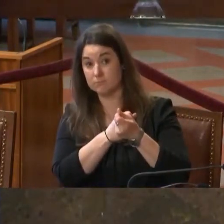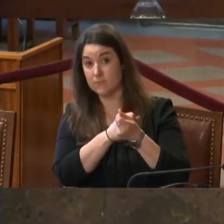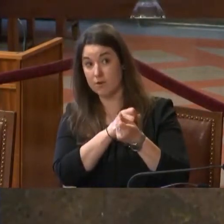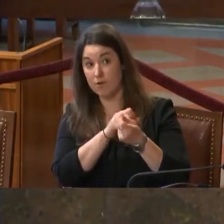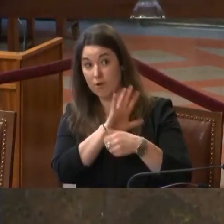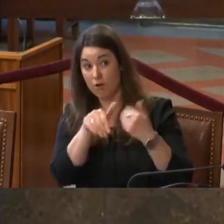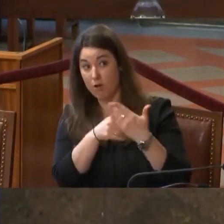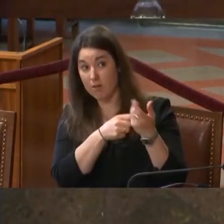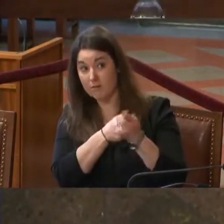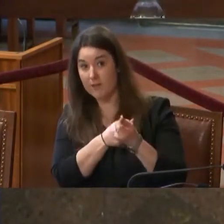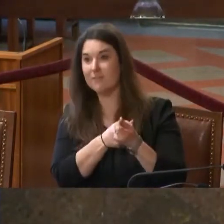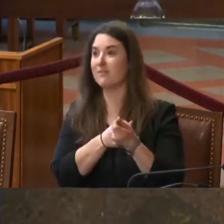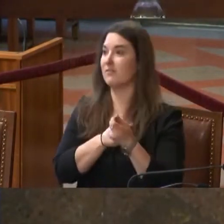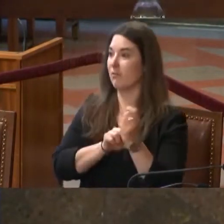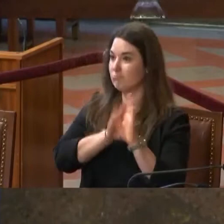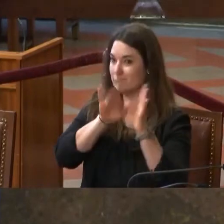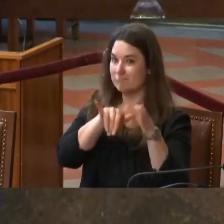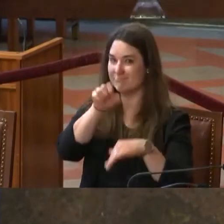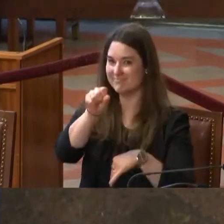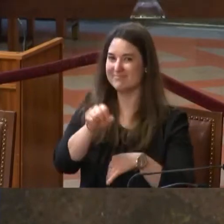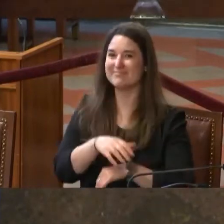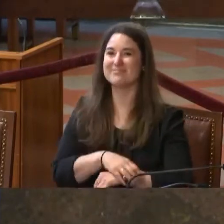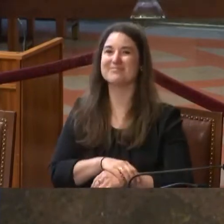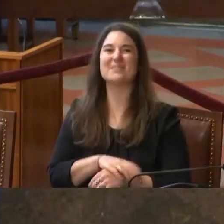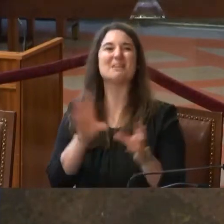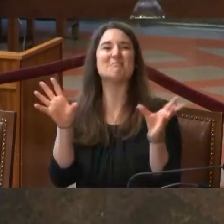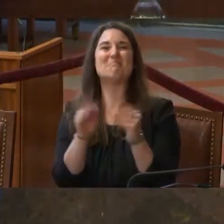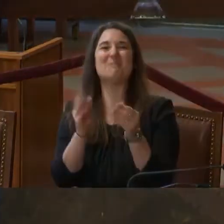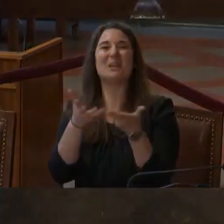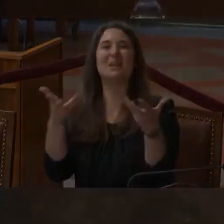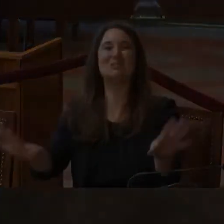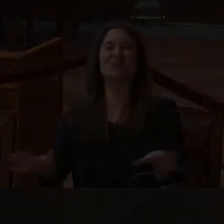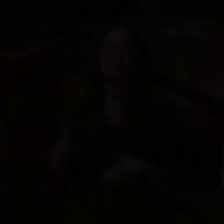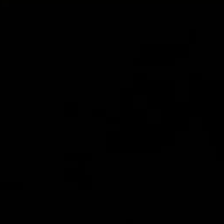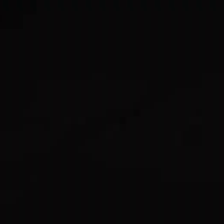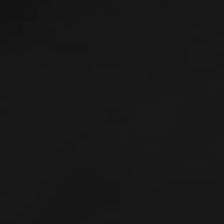All in favor? Aye. Meeting adjourned. Aye.